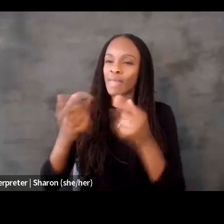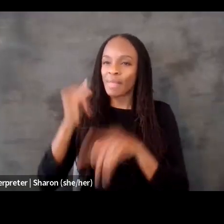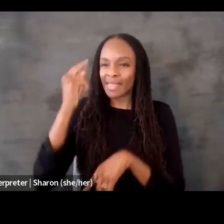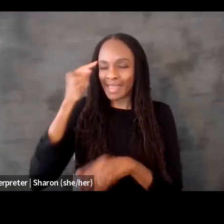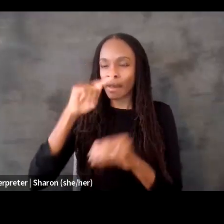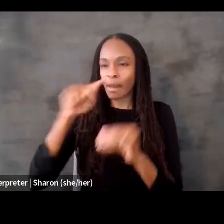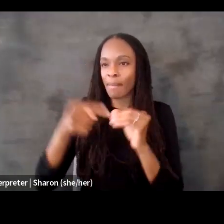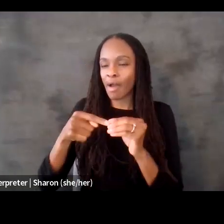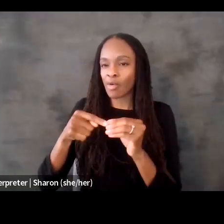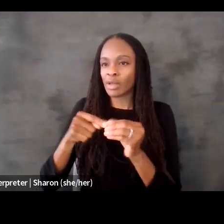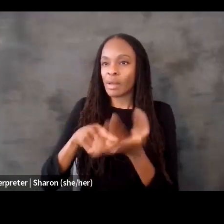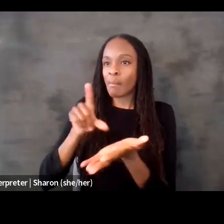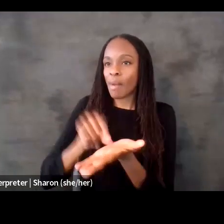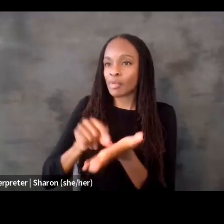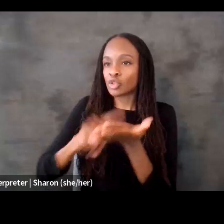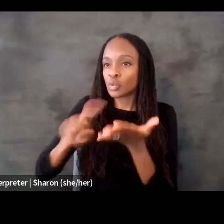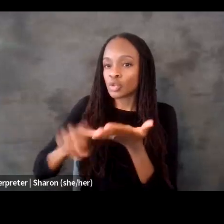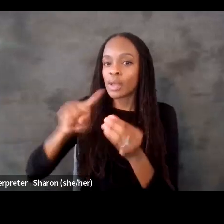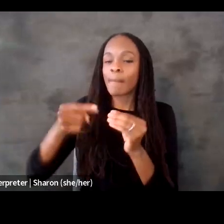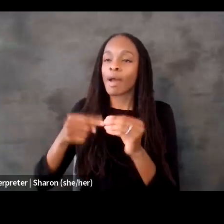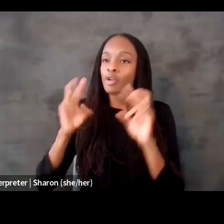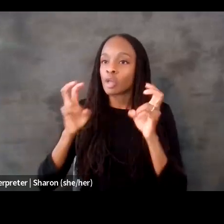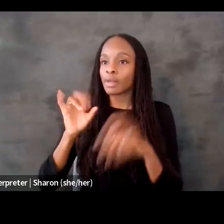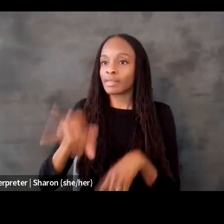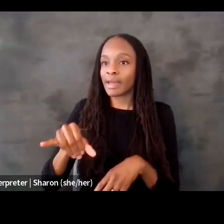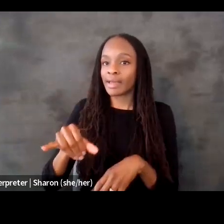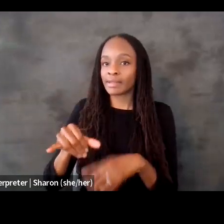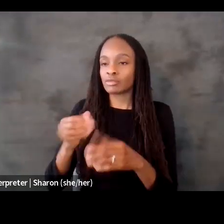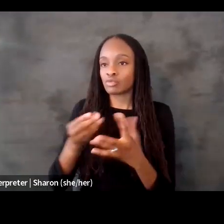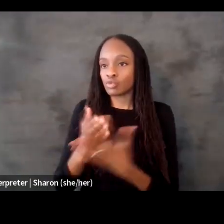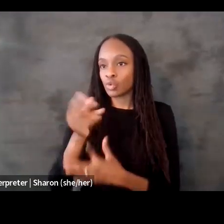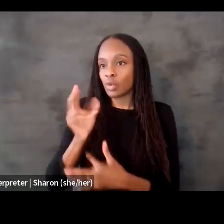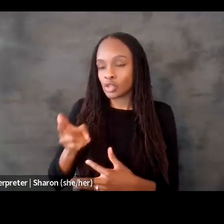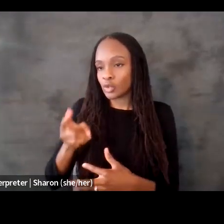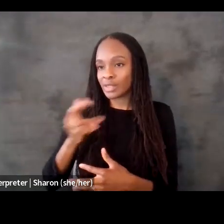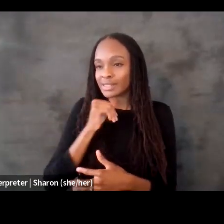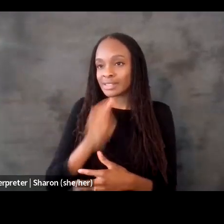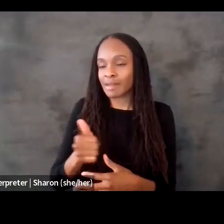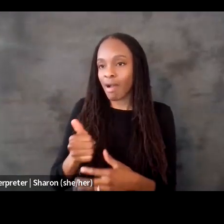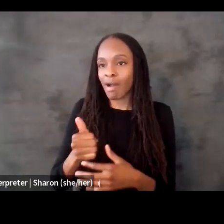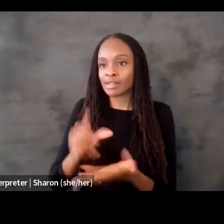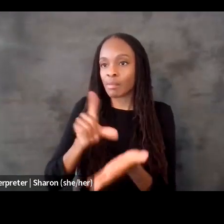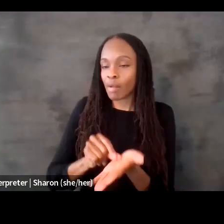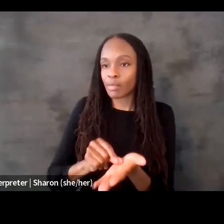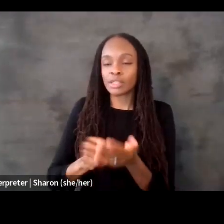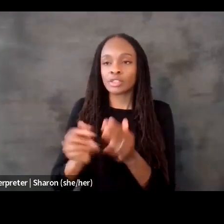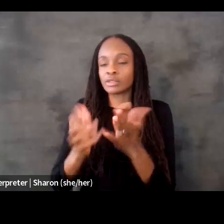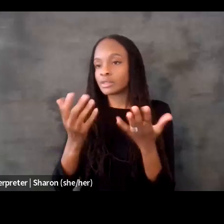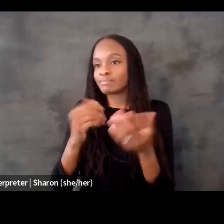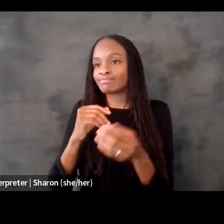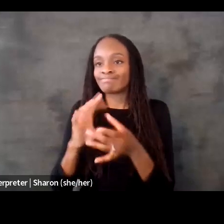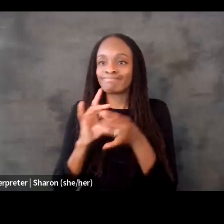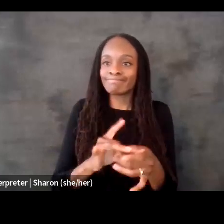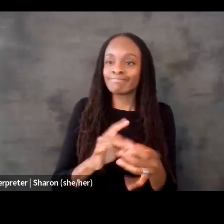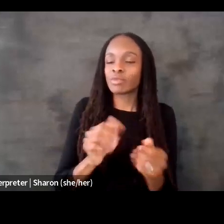research around topics that historically in school psychology have not been published a lot, around Black and Brown populations, around